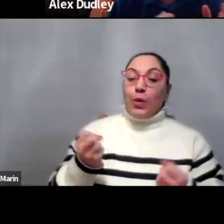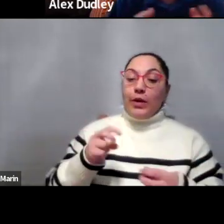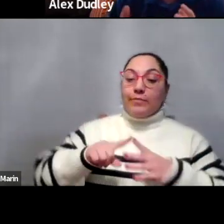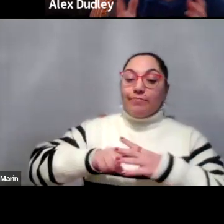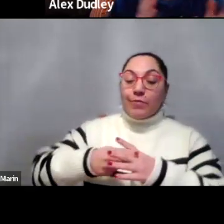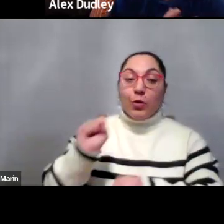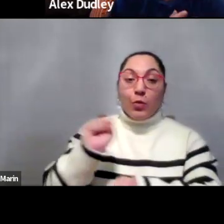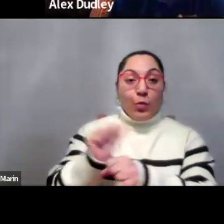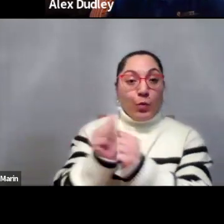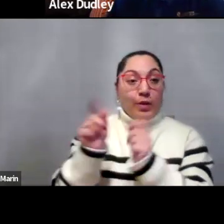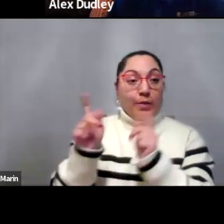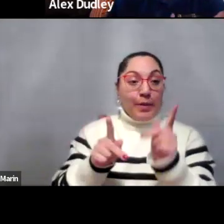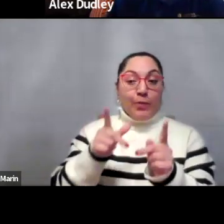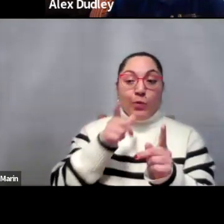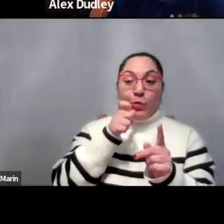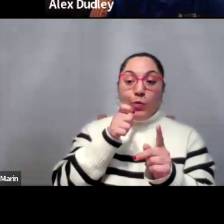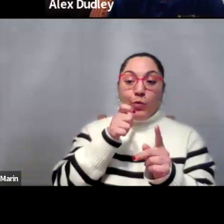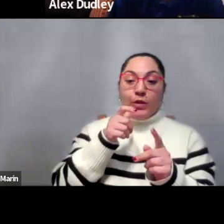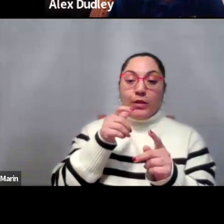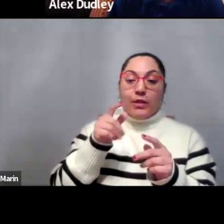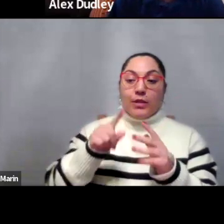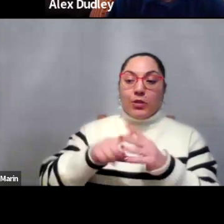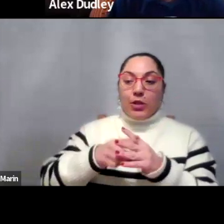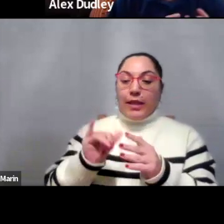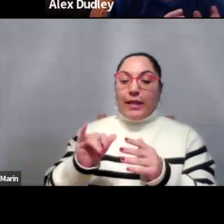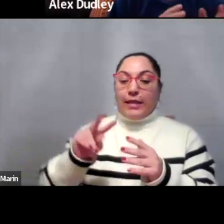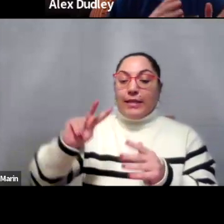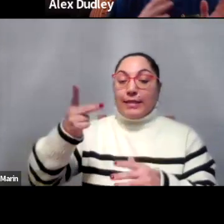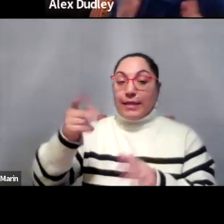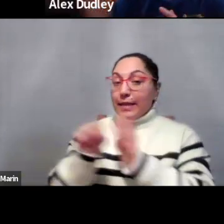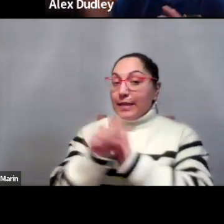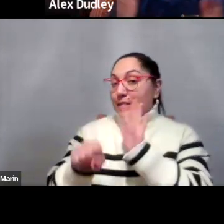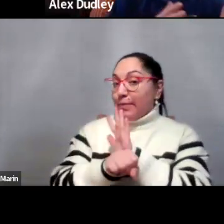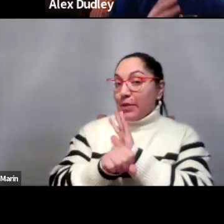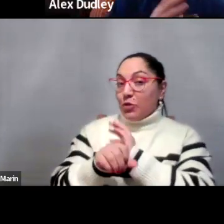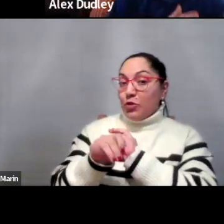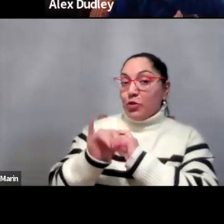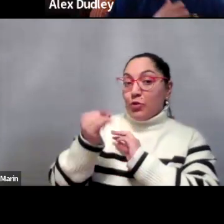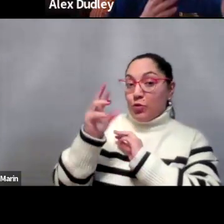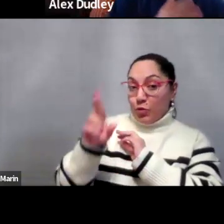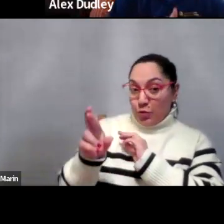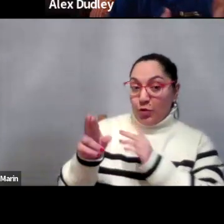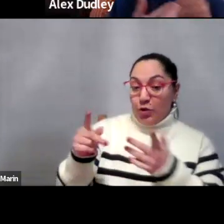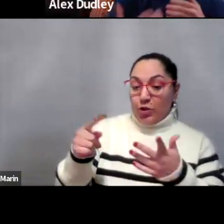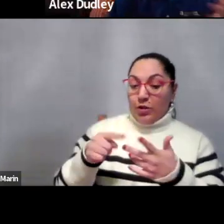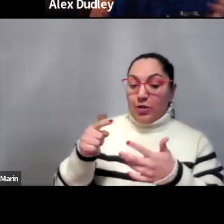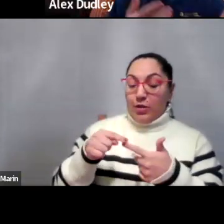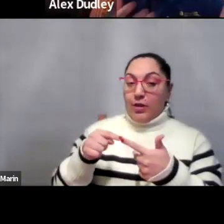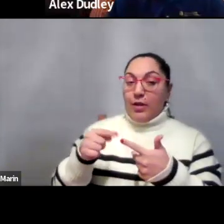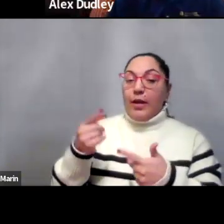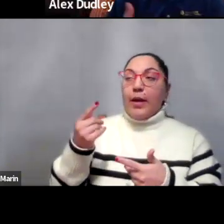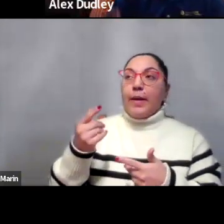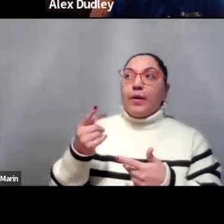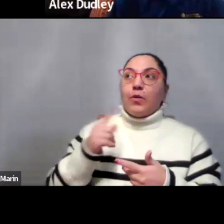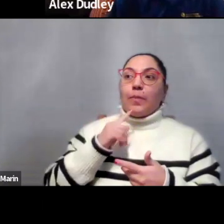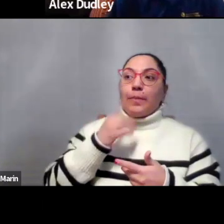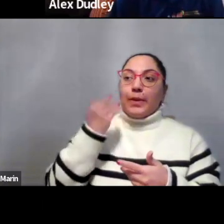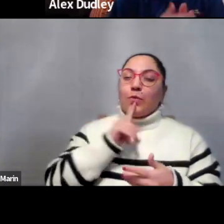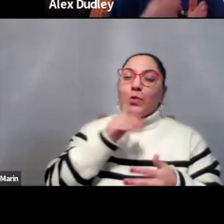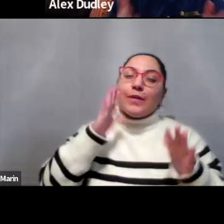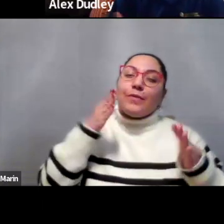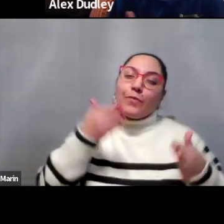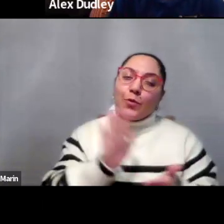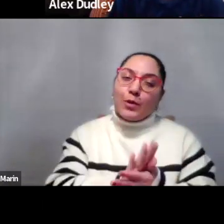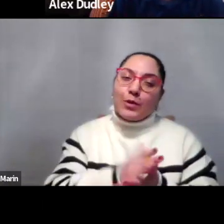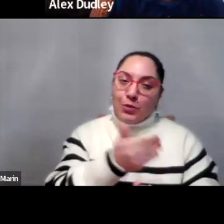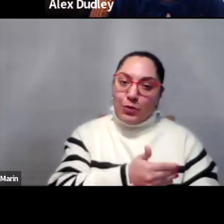people as young as second semester juniors, because that really is, earlier than that, it's really, you're focused on school. You